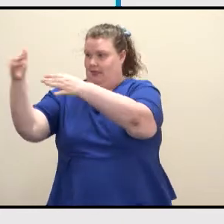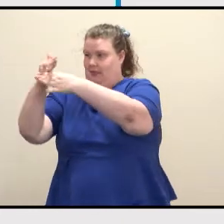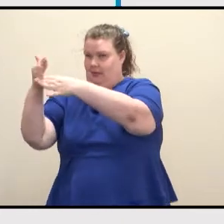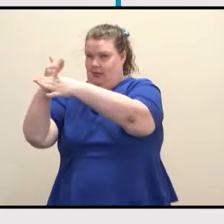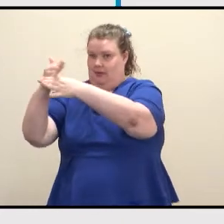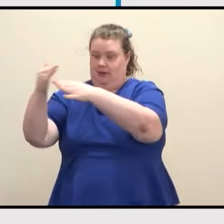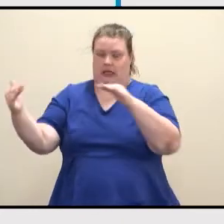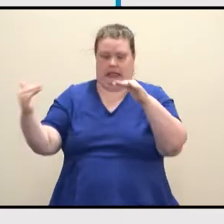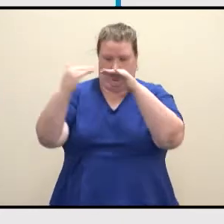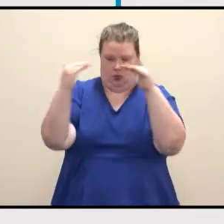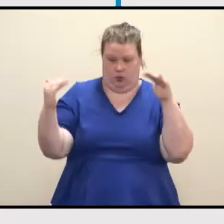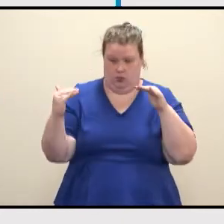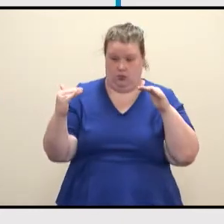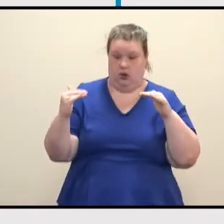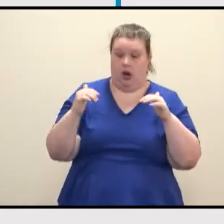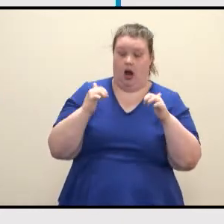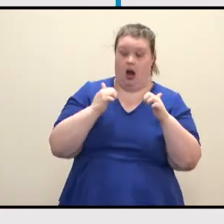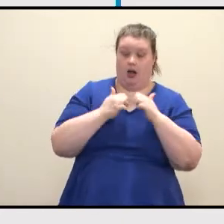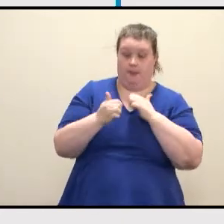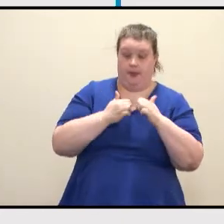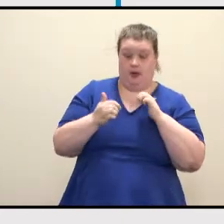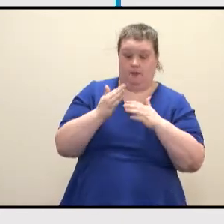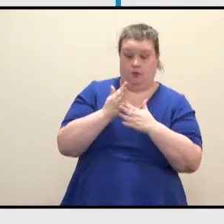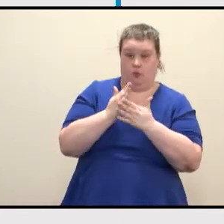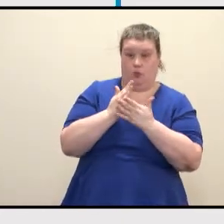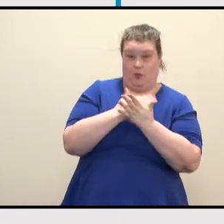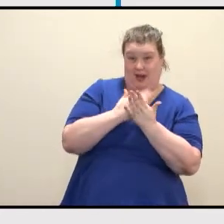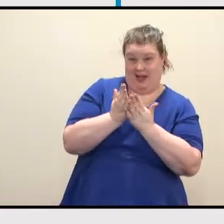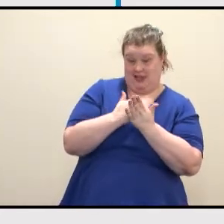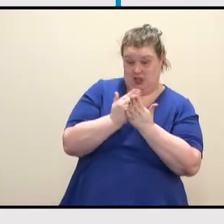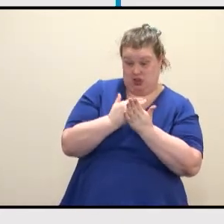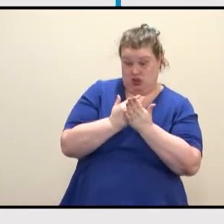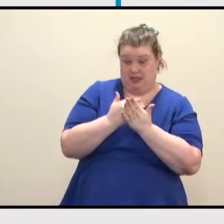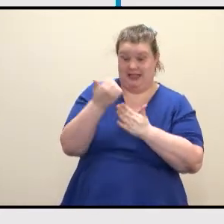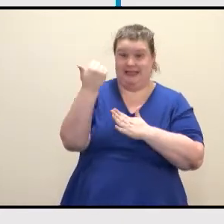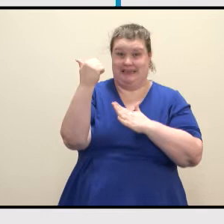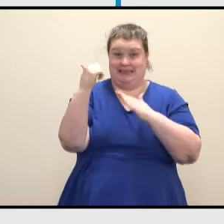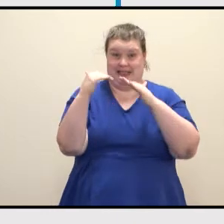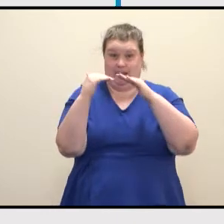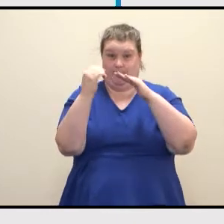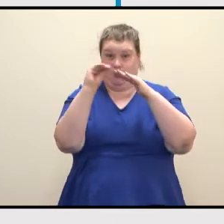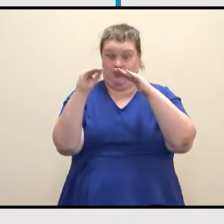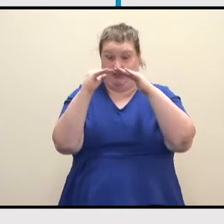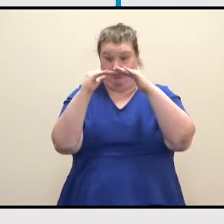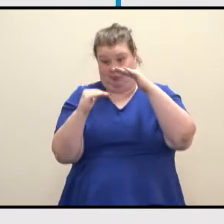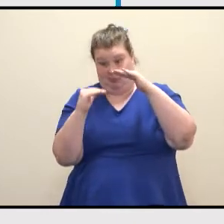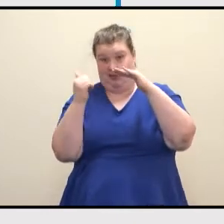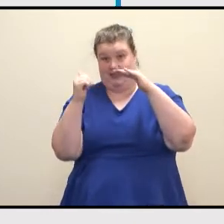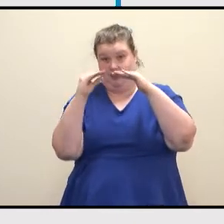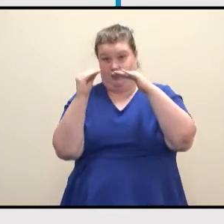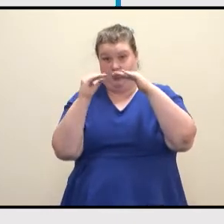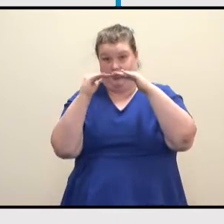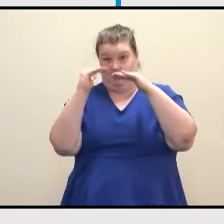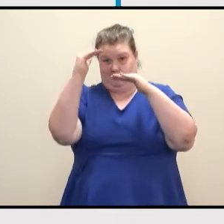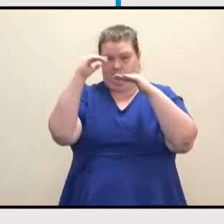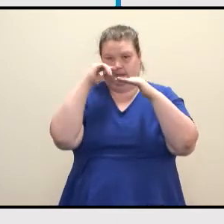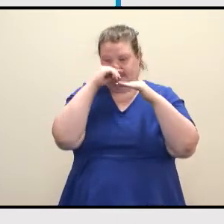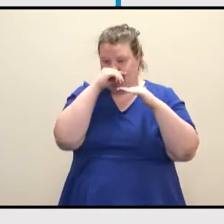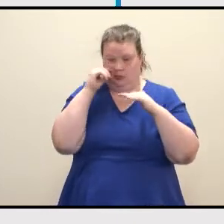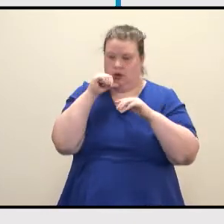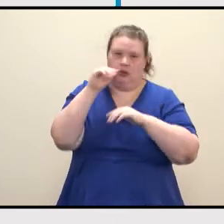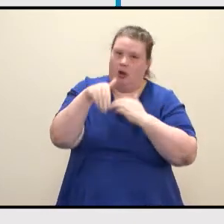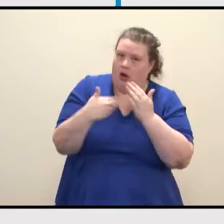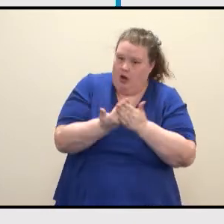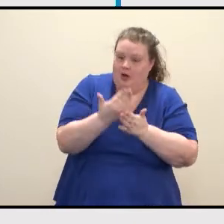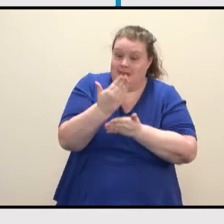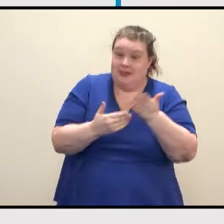range 10% above and 10% below for the most parts for most jobs. Not all jobs. Some jobs you might